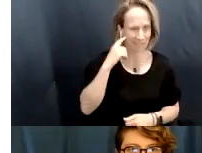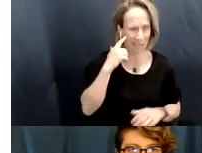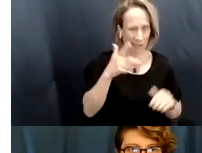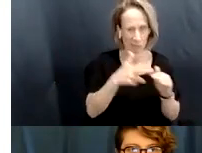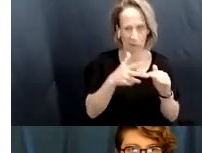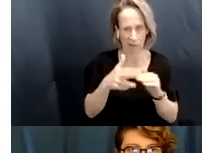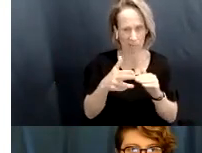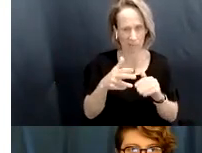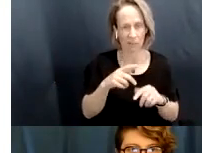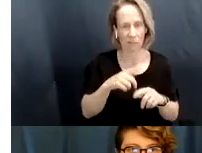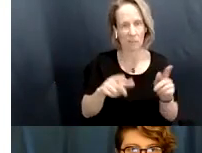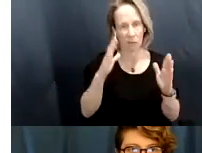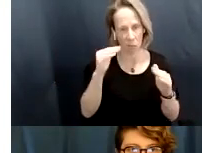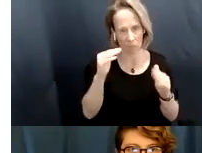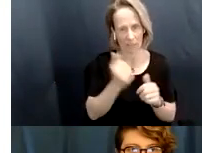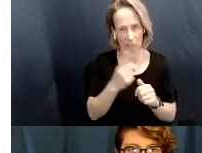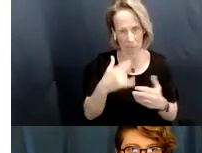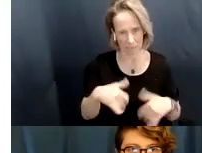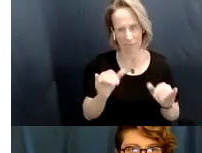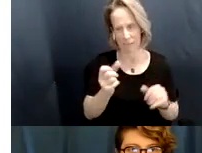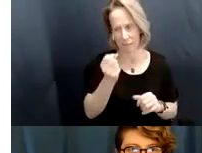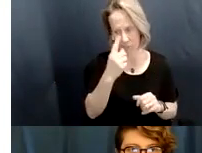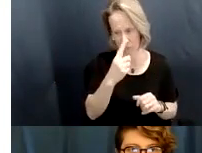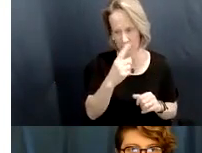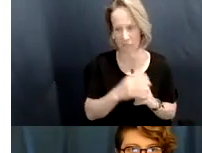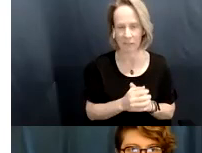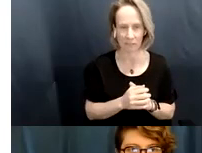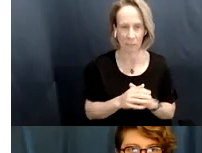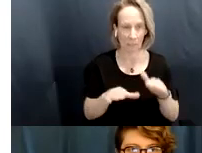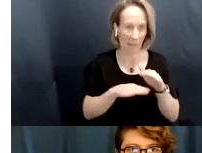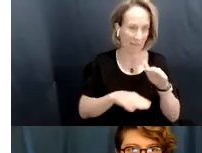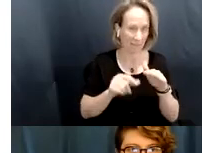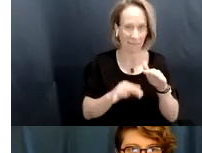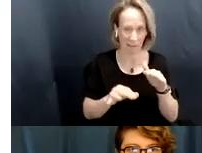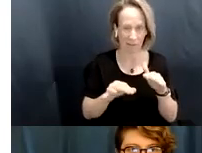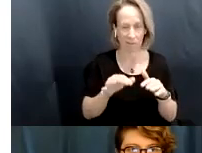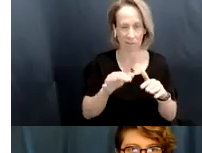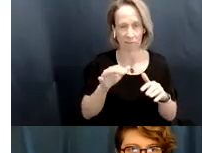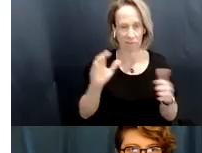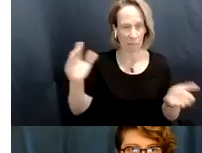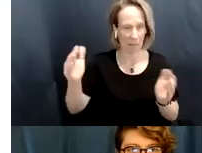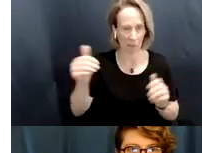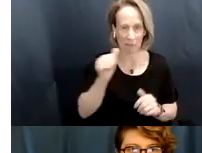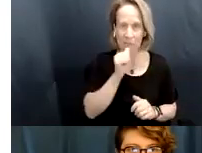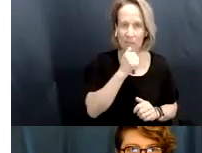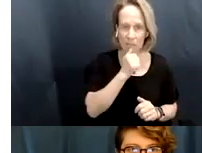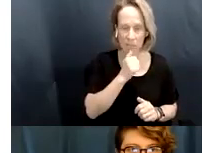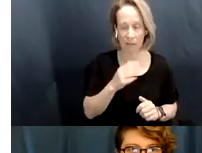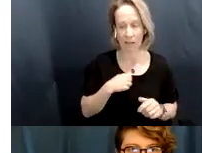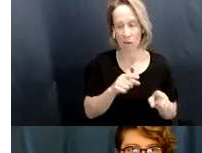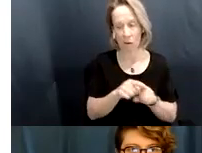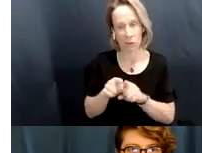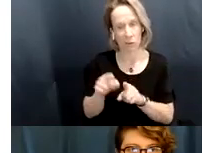understood the basics of comparative suffering. I also want you all to know that I'll be putting into the chat our